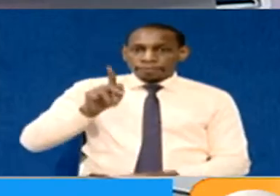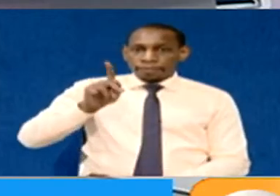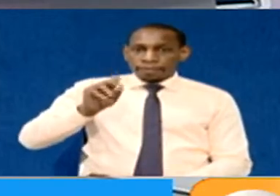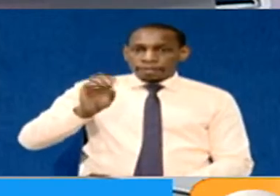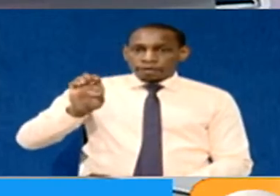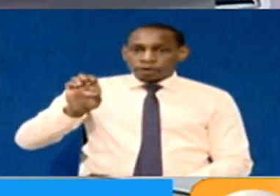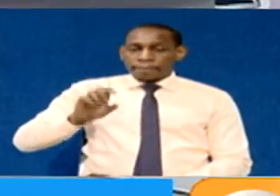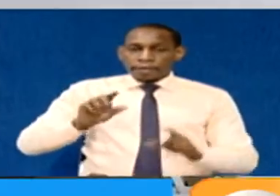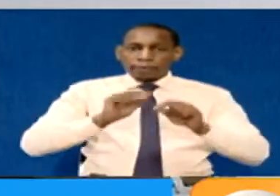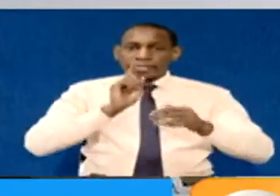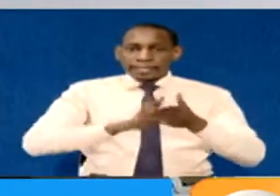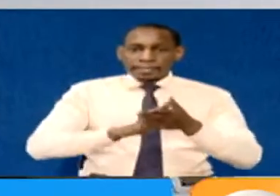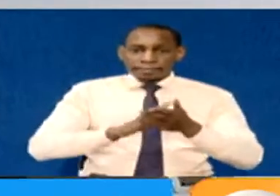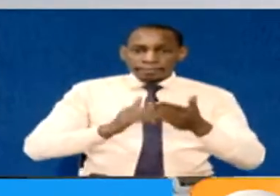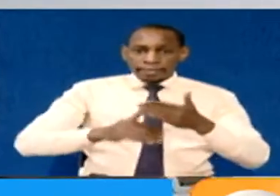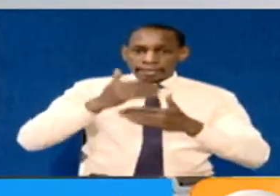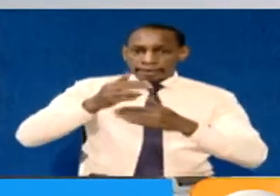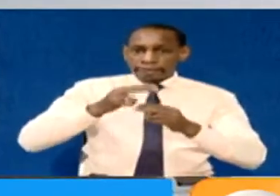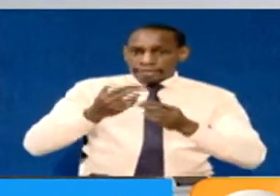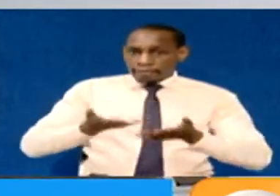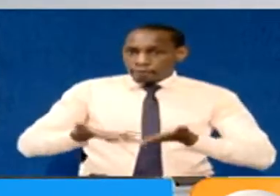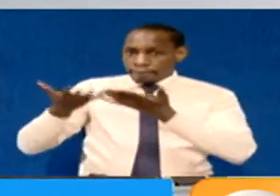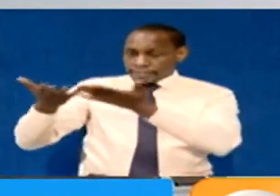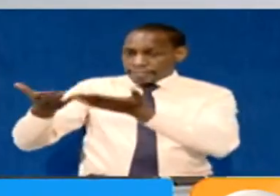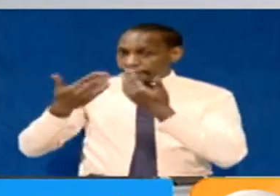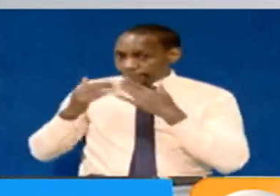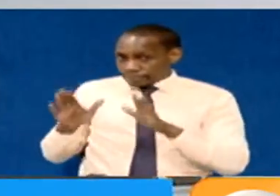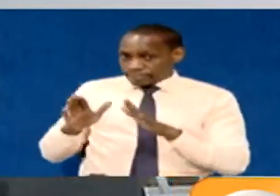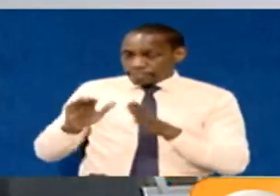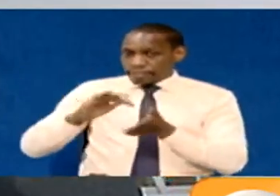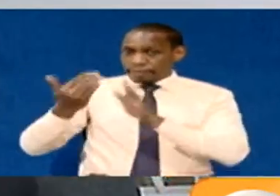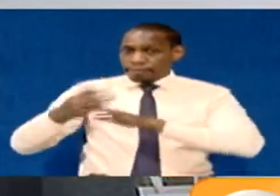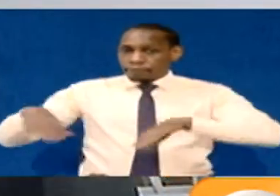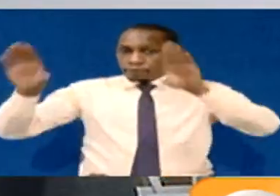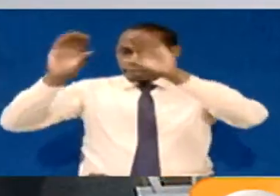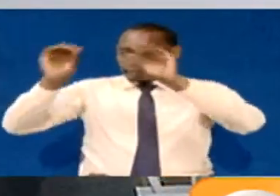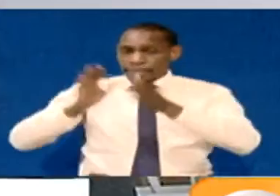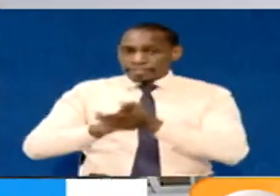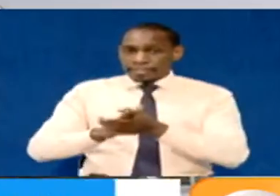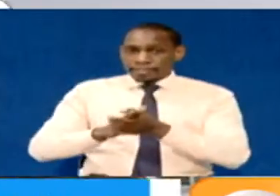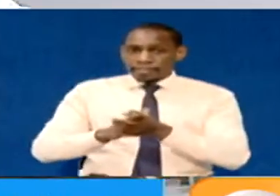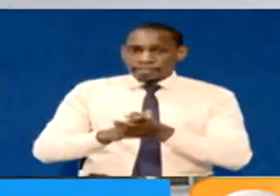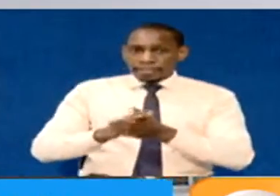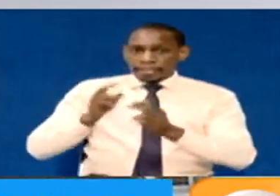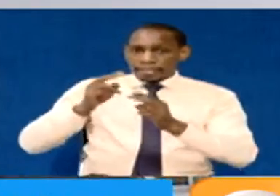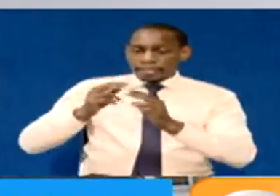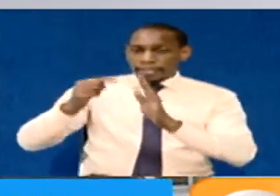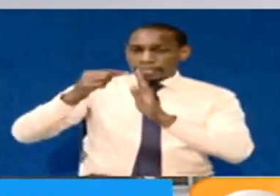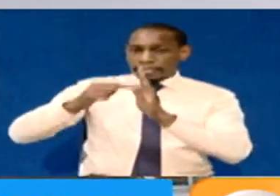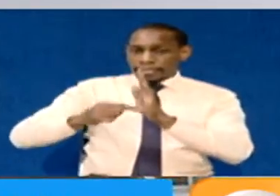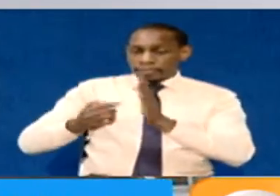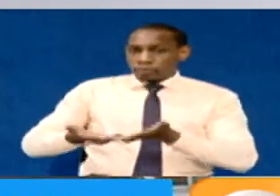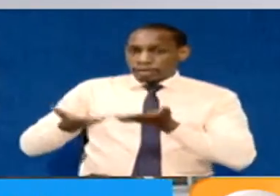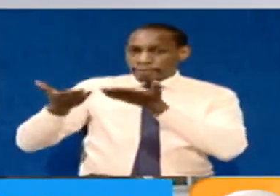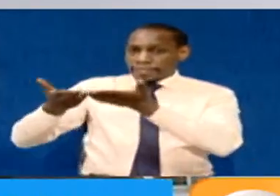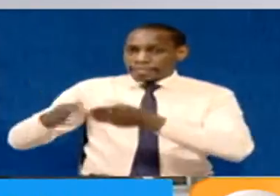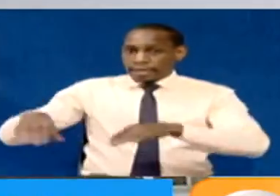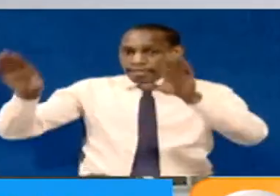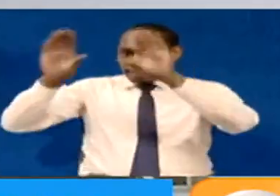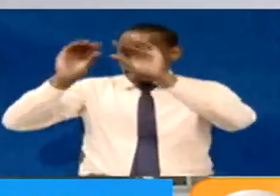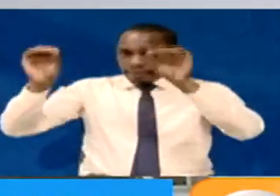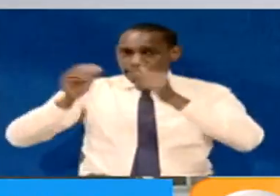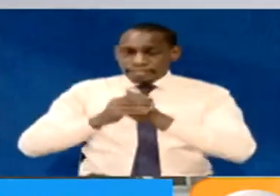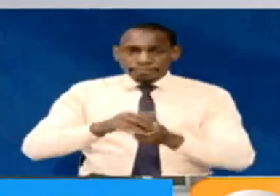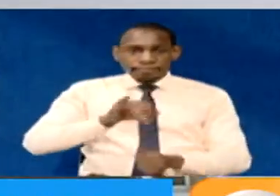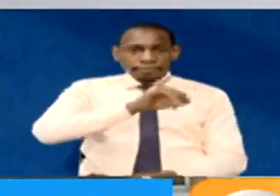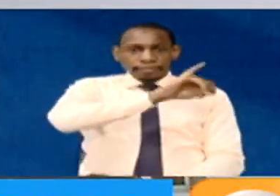was saying, that after submitting the name to the president, after submitting the list to the president,